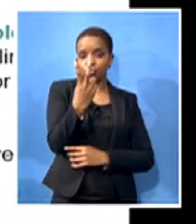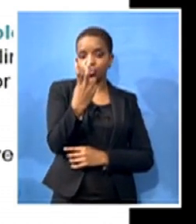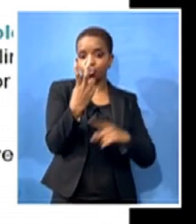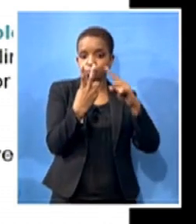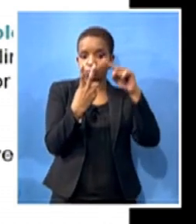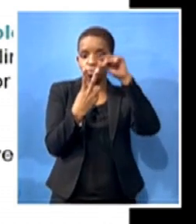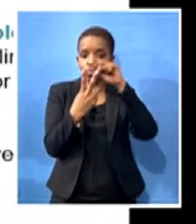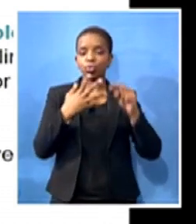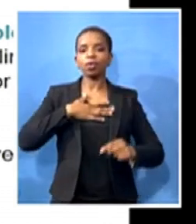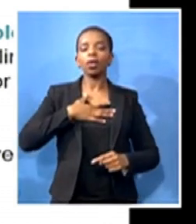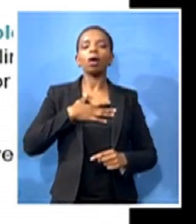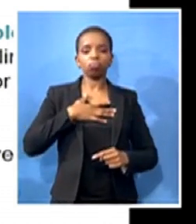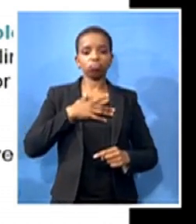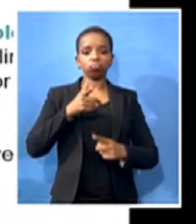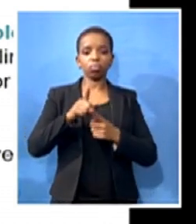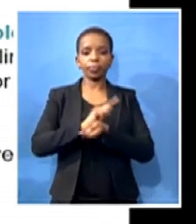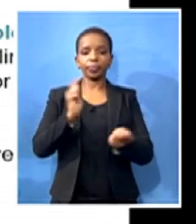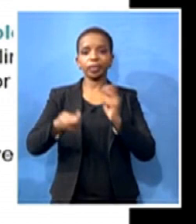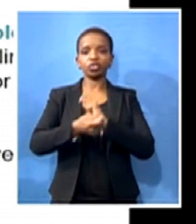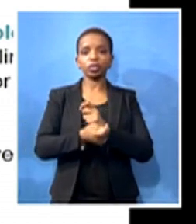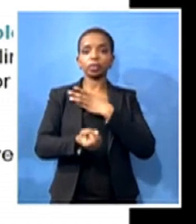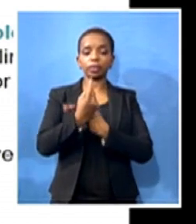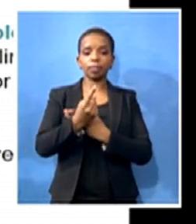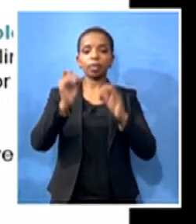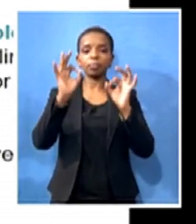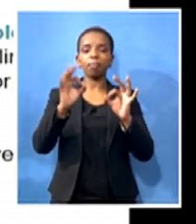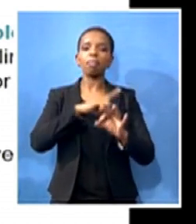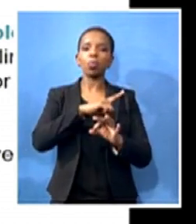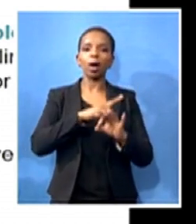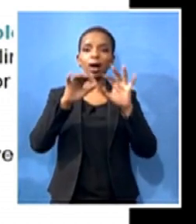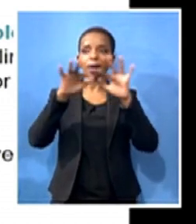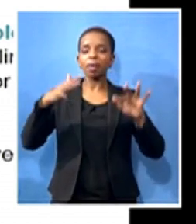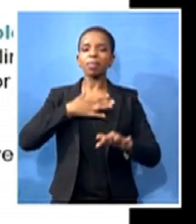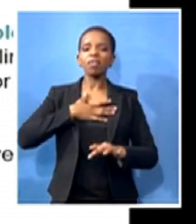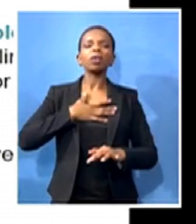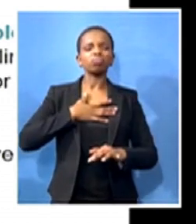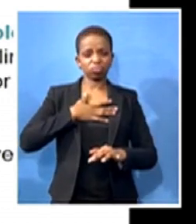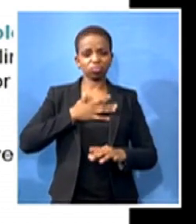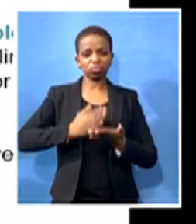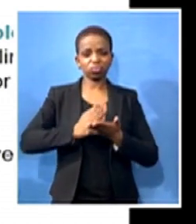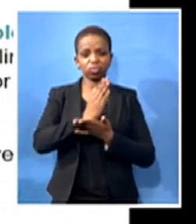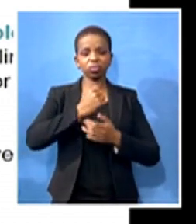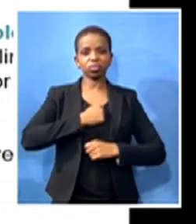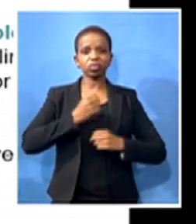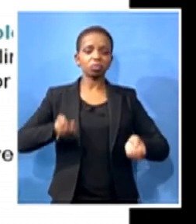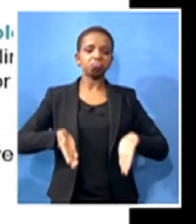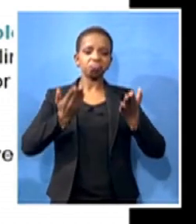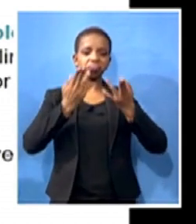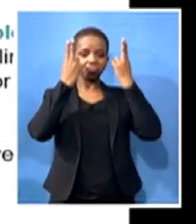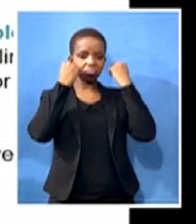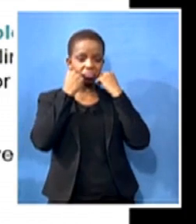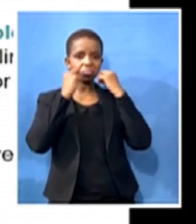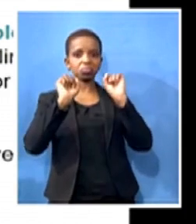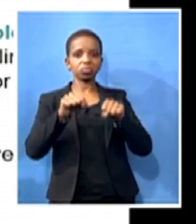in terms of willingness to sacrifice, right? So the more scared or afraid people are, the more willing they have become